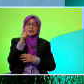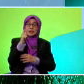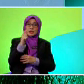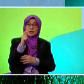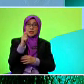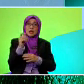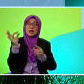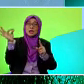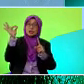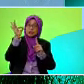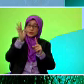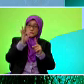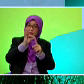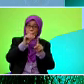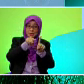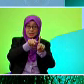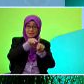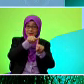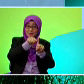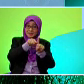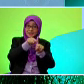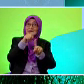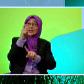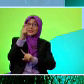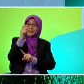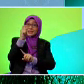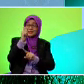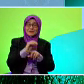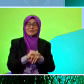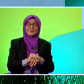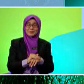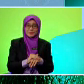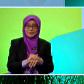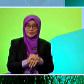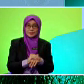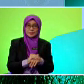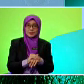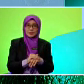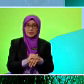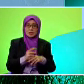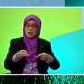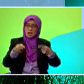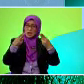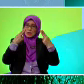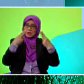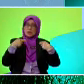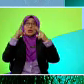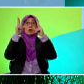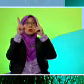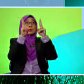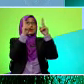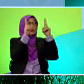suitable temperature, T. Okay, T, temperature. Okay. And then the presence of air, All